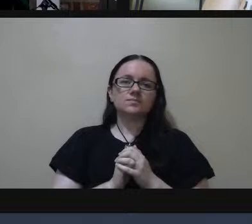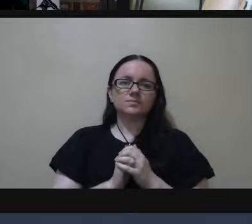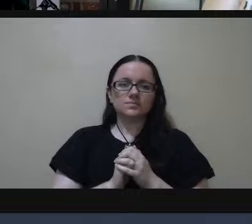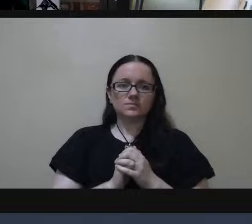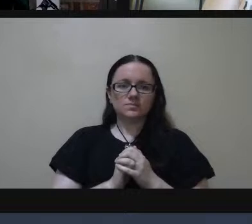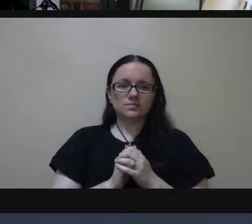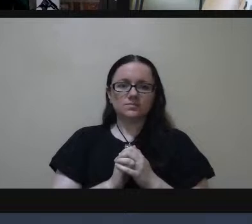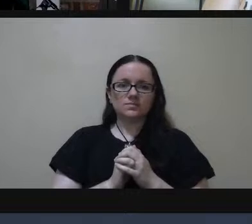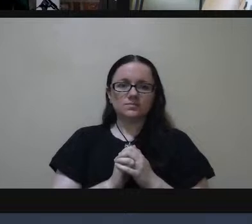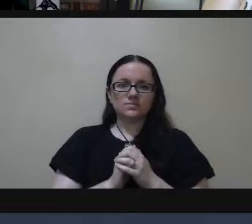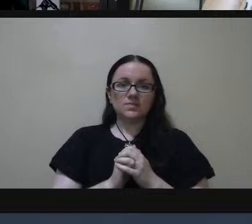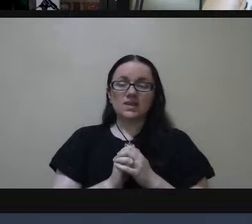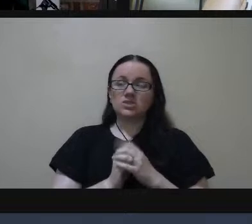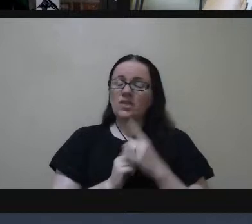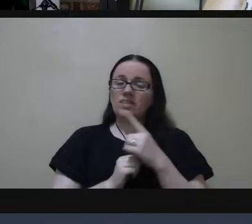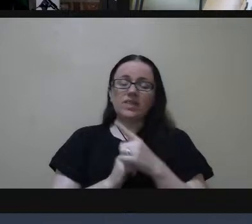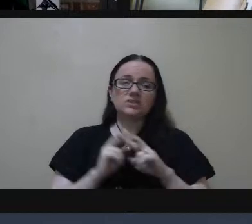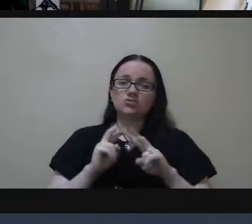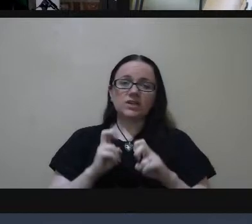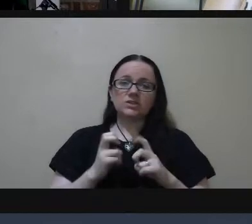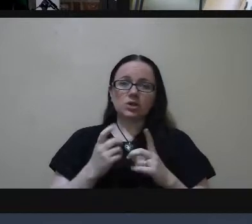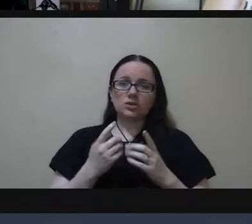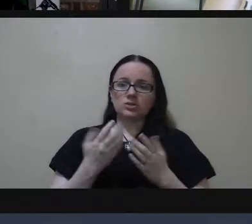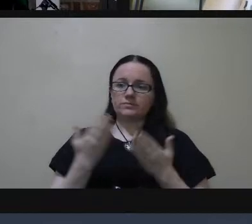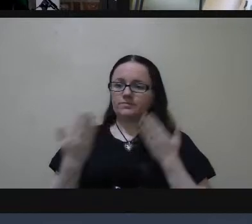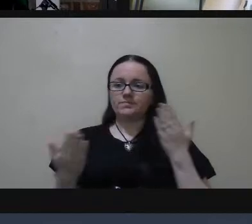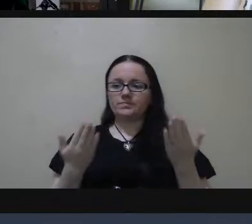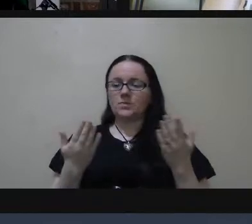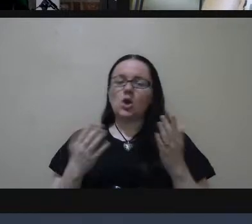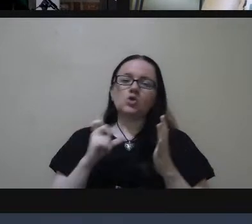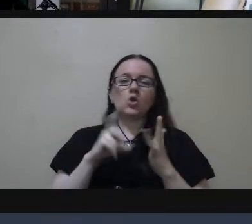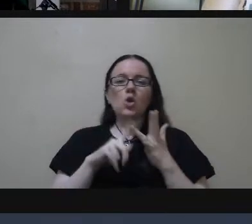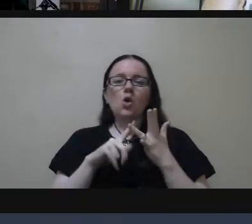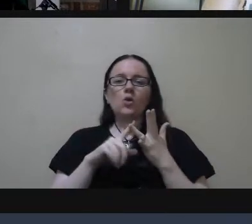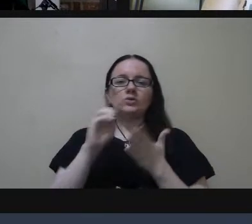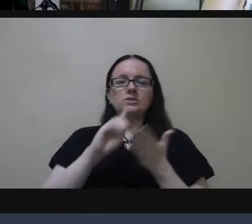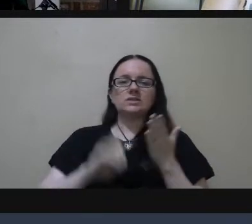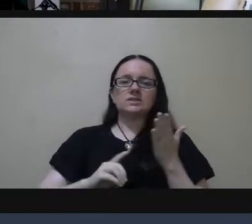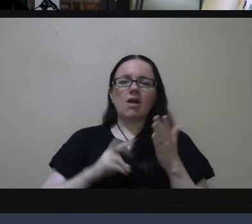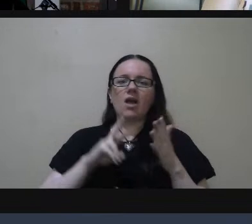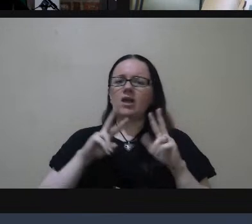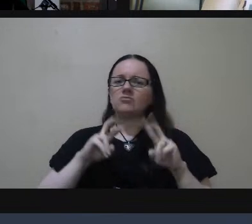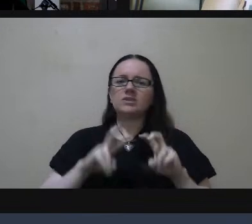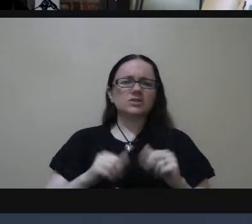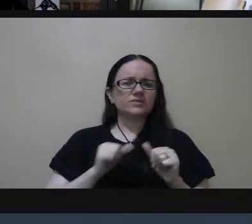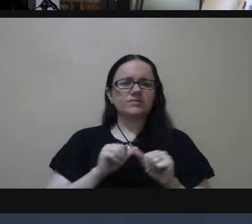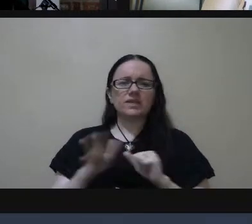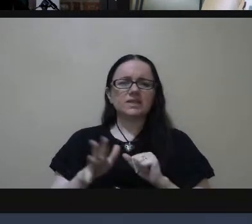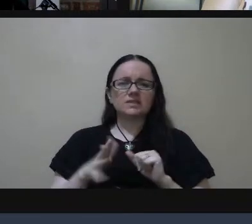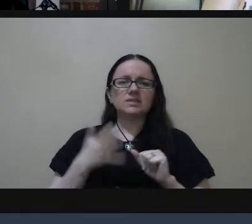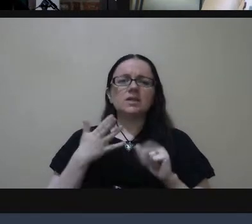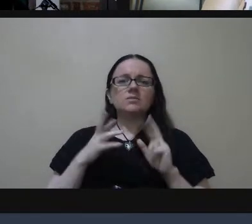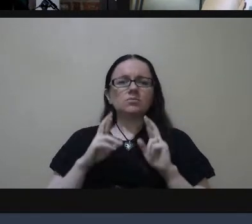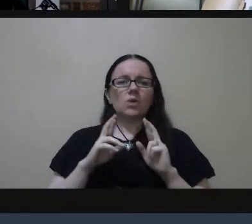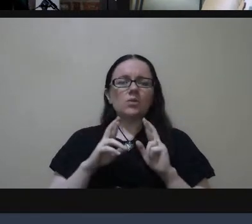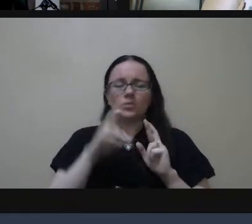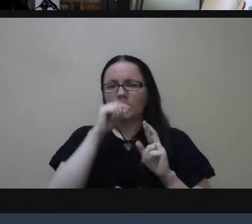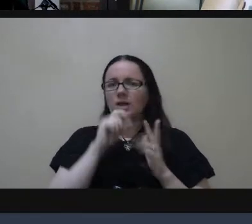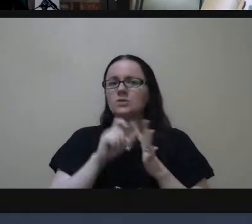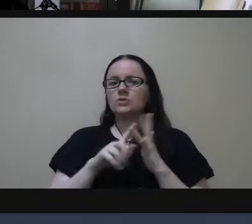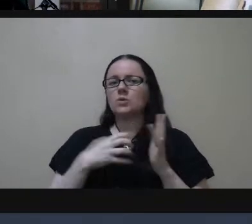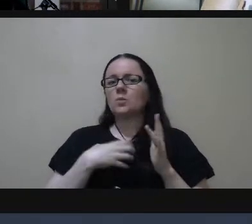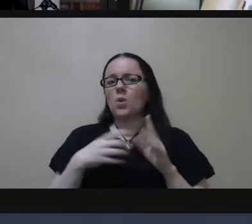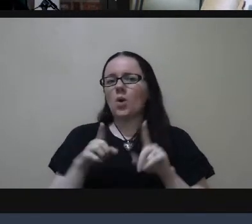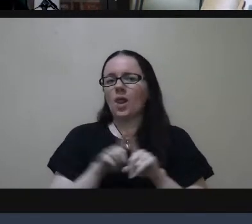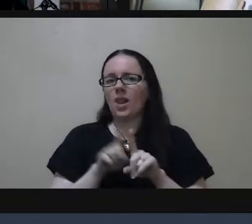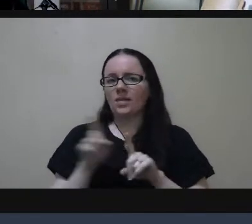has been a wonderful one, and we're looking for other ways to make sure that that's a normal experience. So for everyone online, in the chat, in